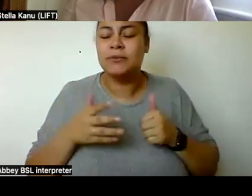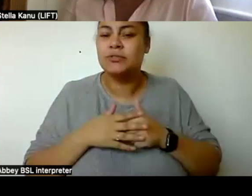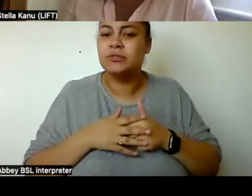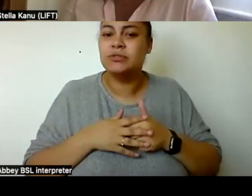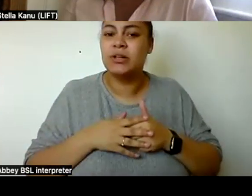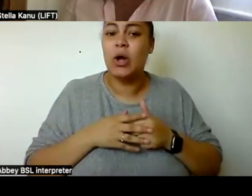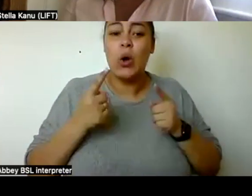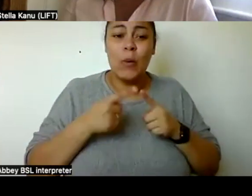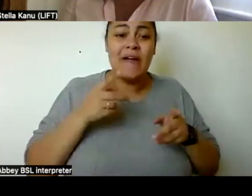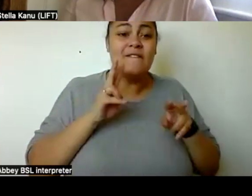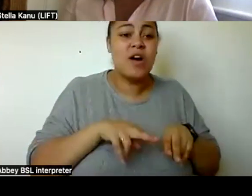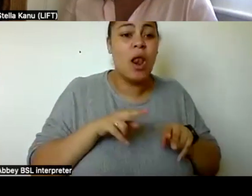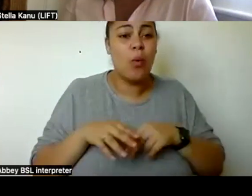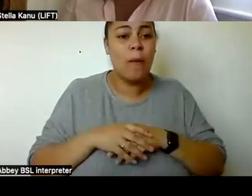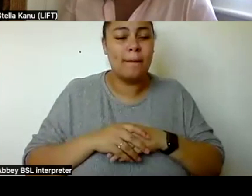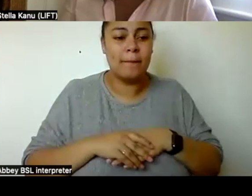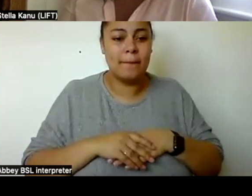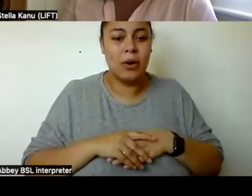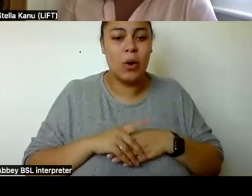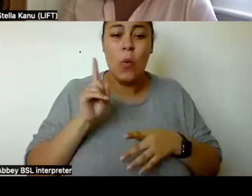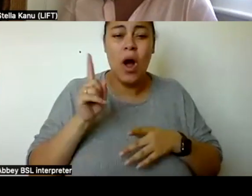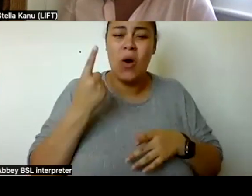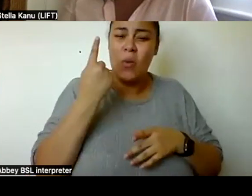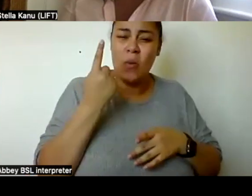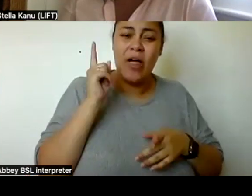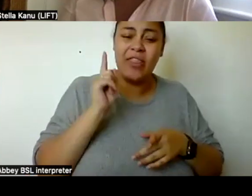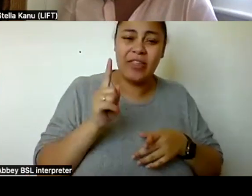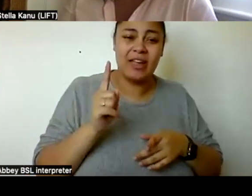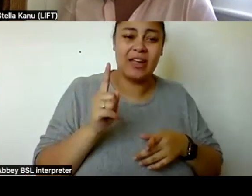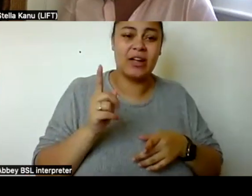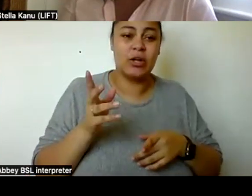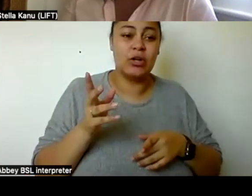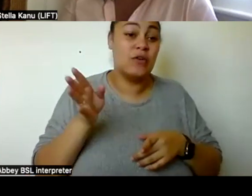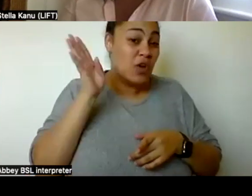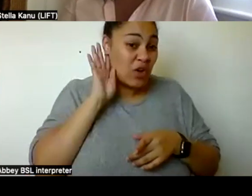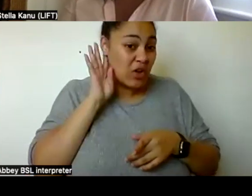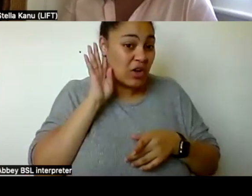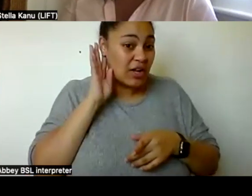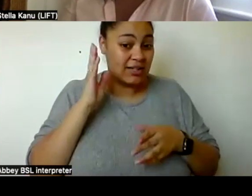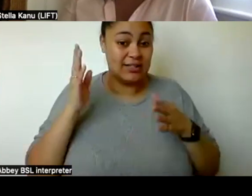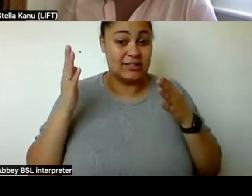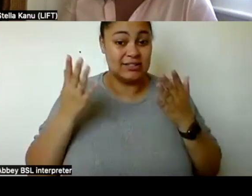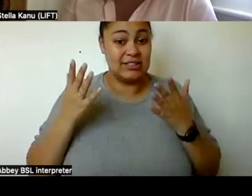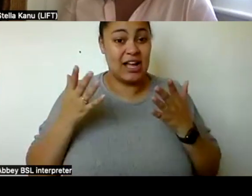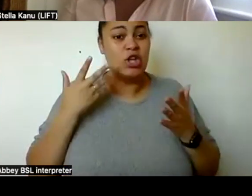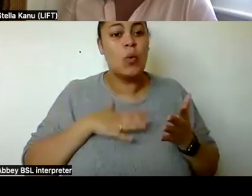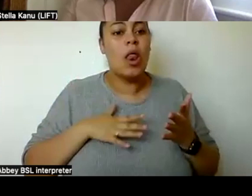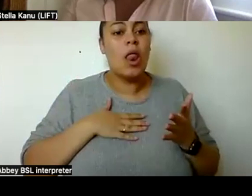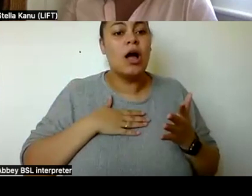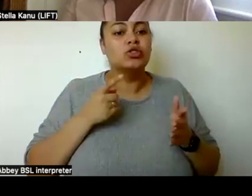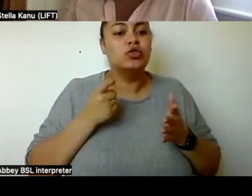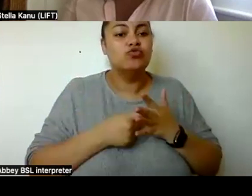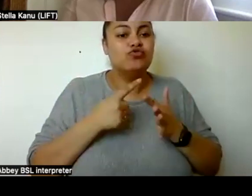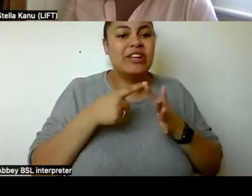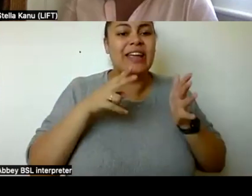with each of you. What is the one thing you've heard during this panel that you would like to reinforce?